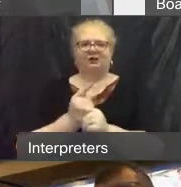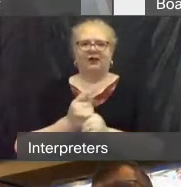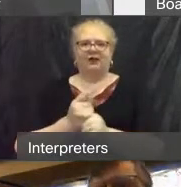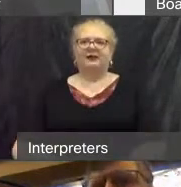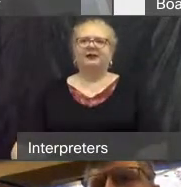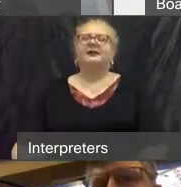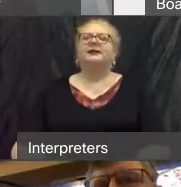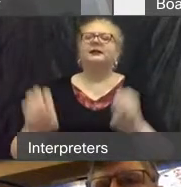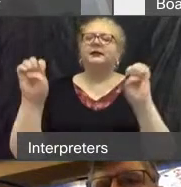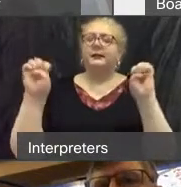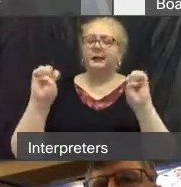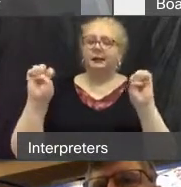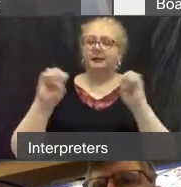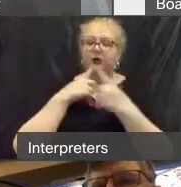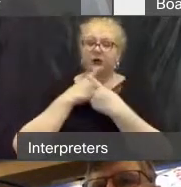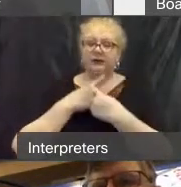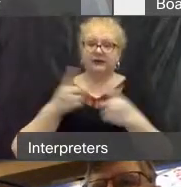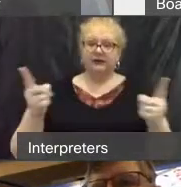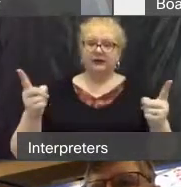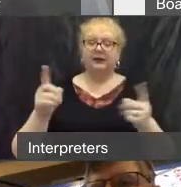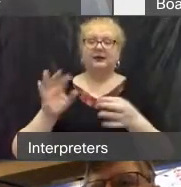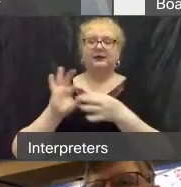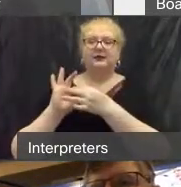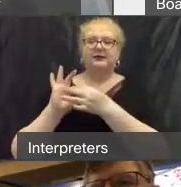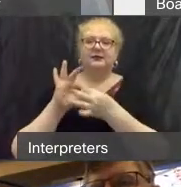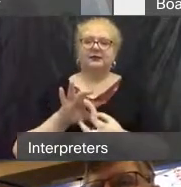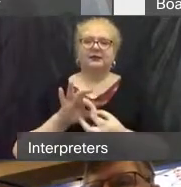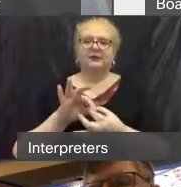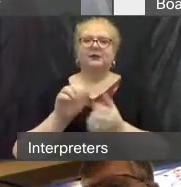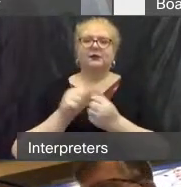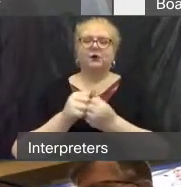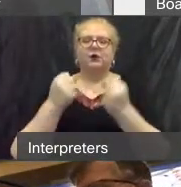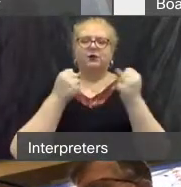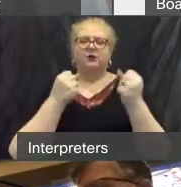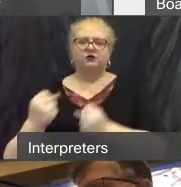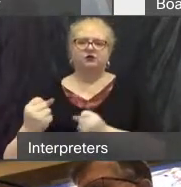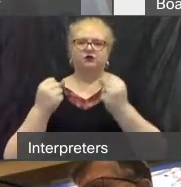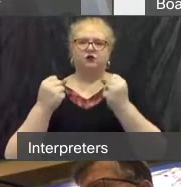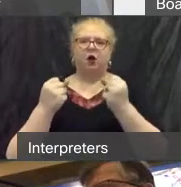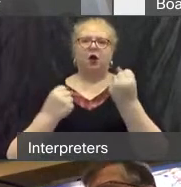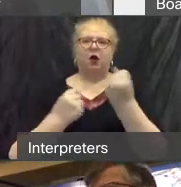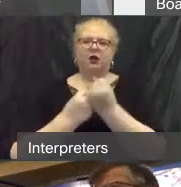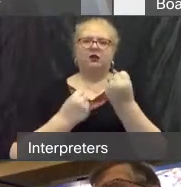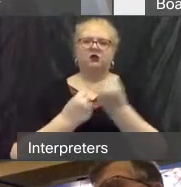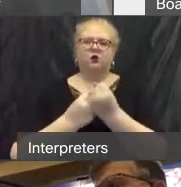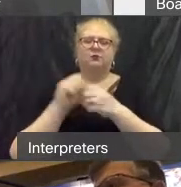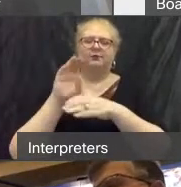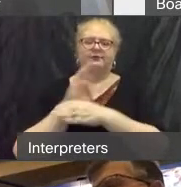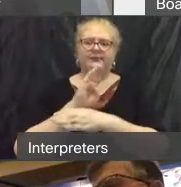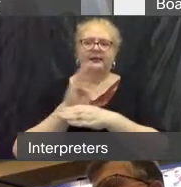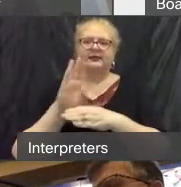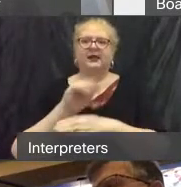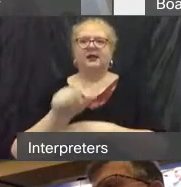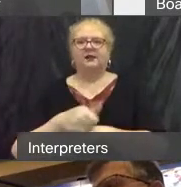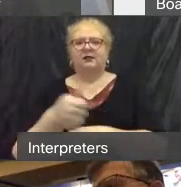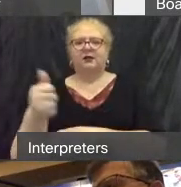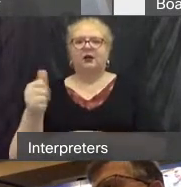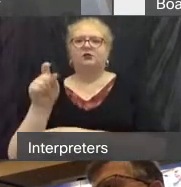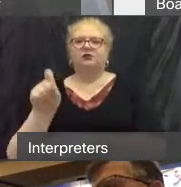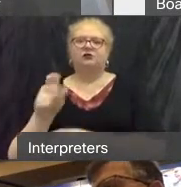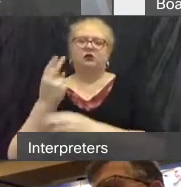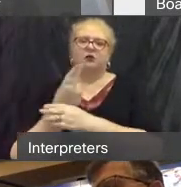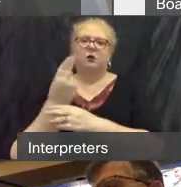The emergency declaration deals with the strong endorsement that businesses and others should wear